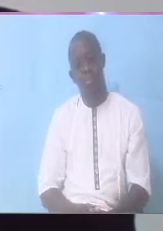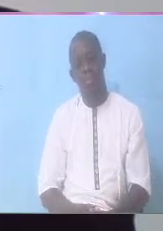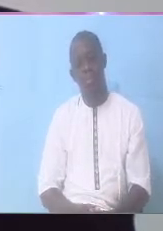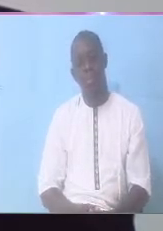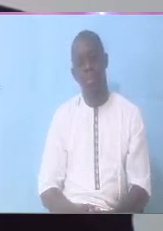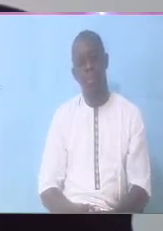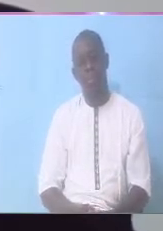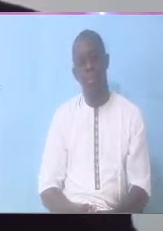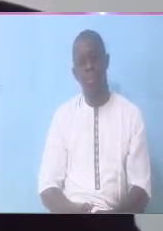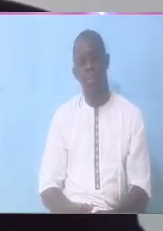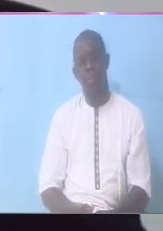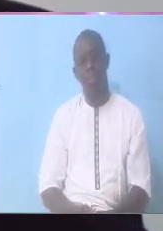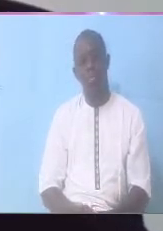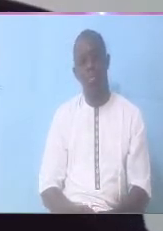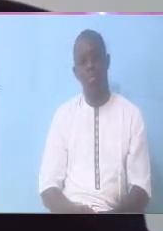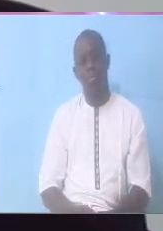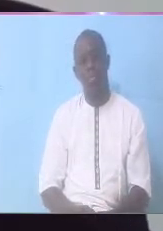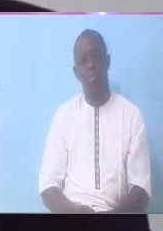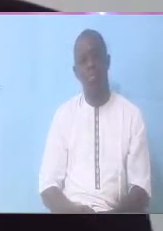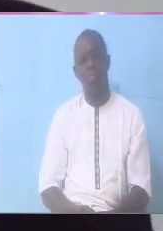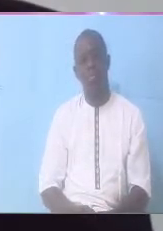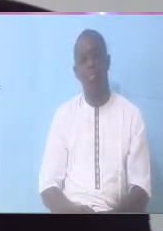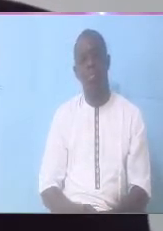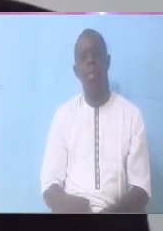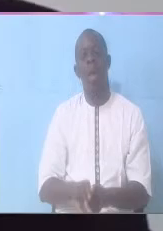la. He said because